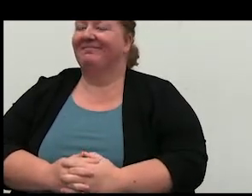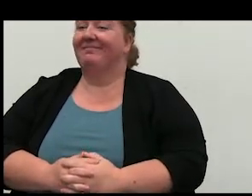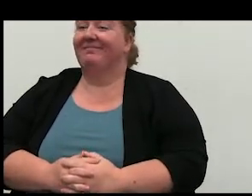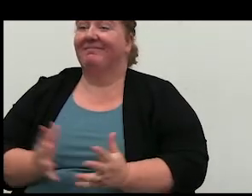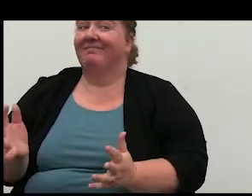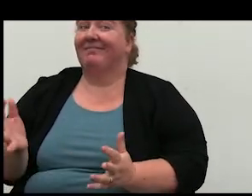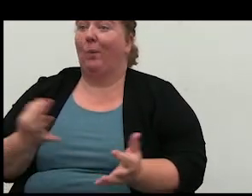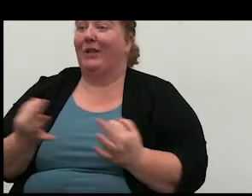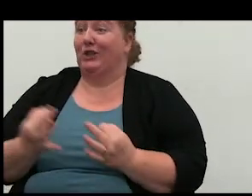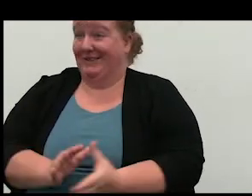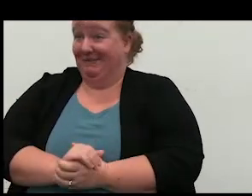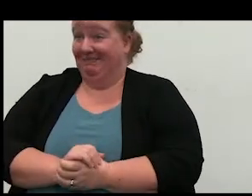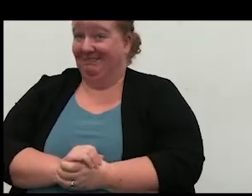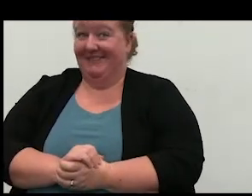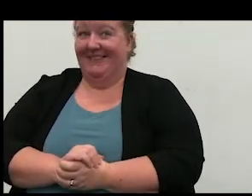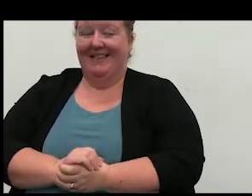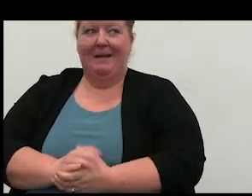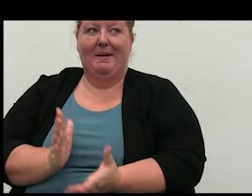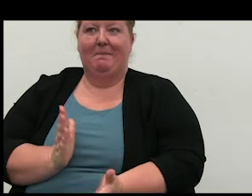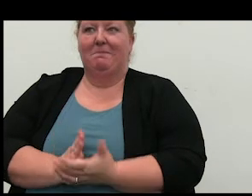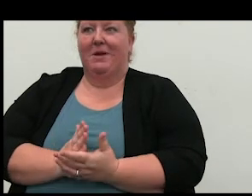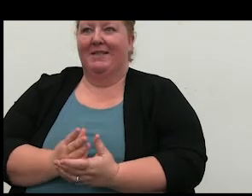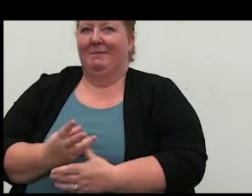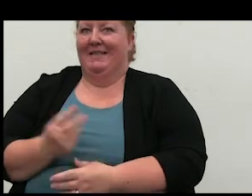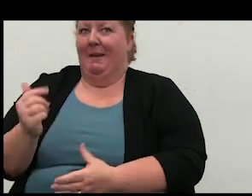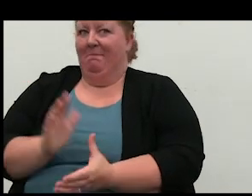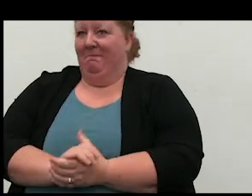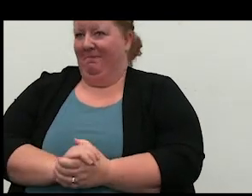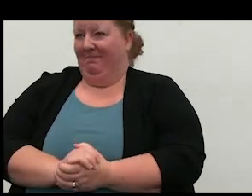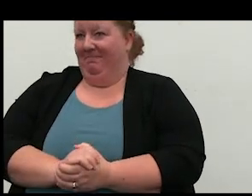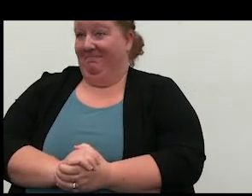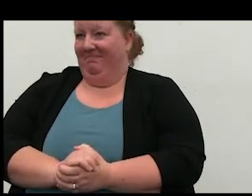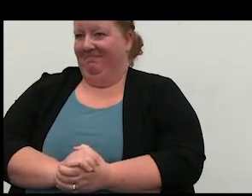Any questions? There must be some.